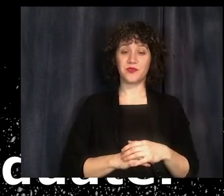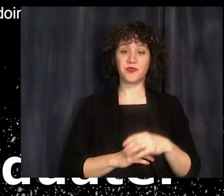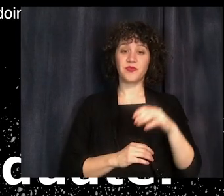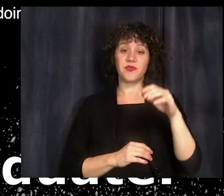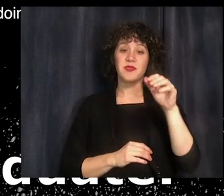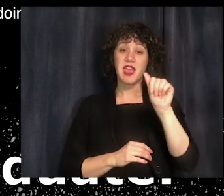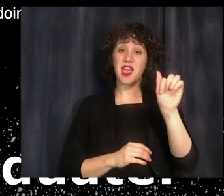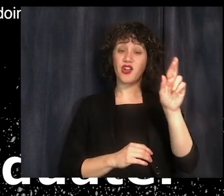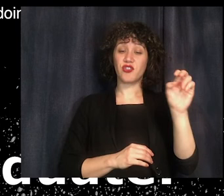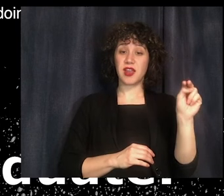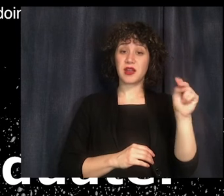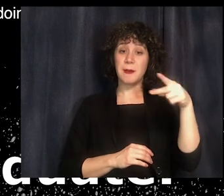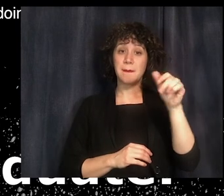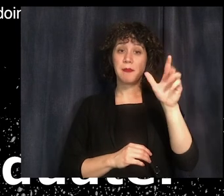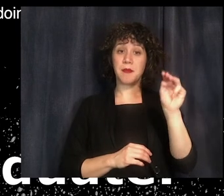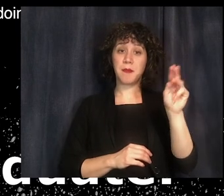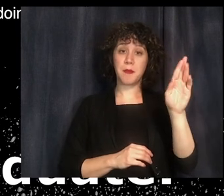Aaron Palmberg,